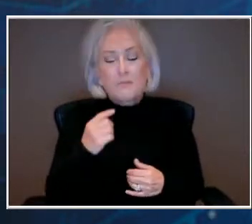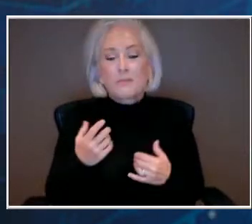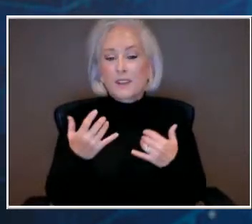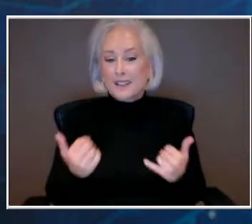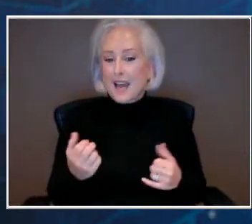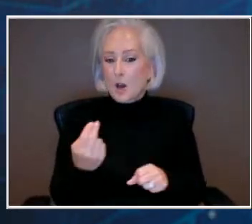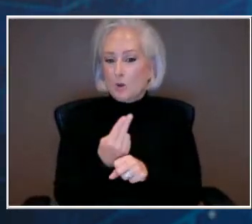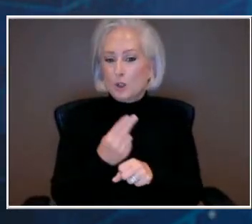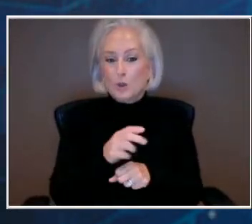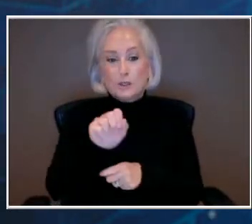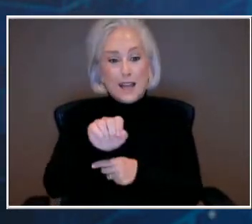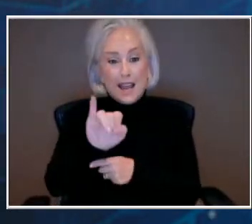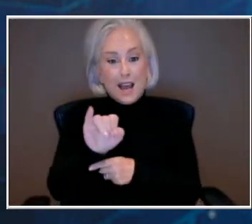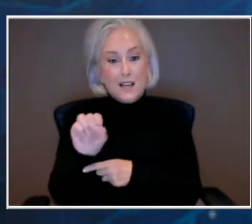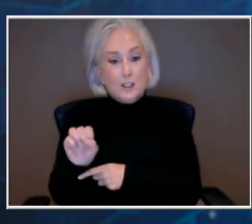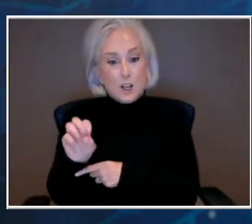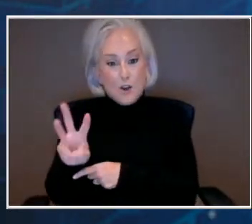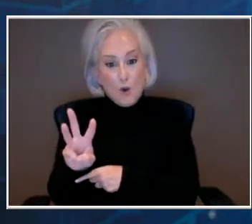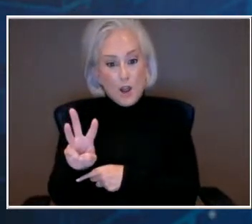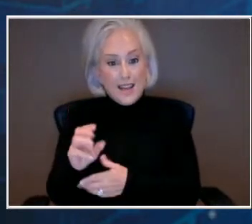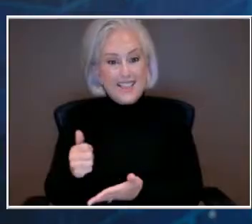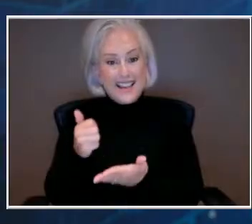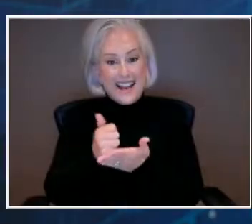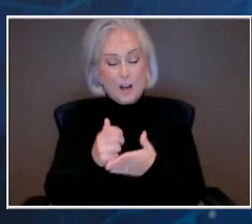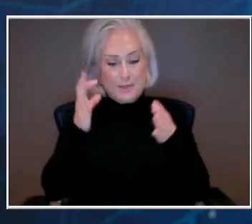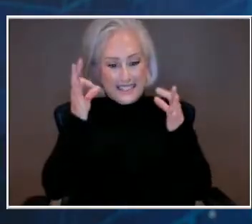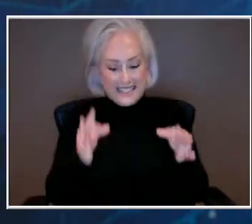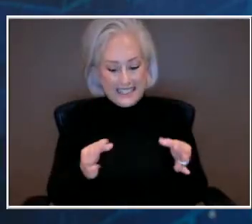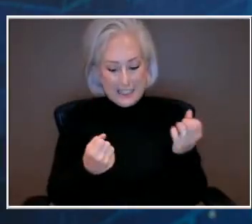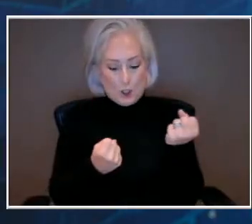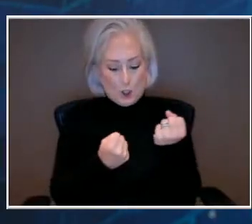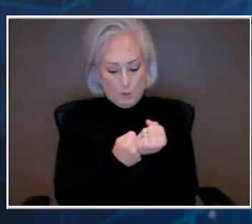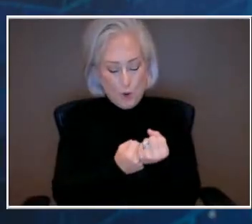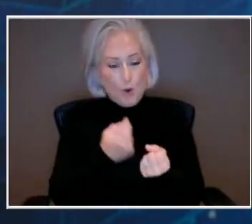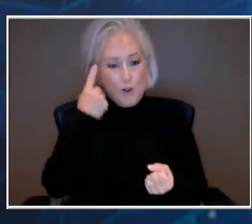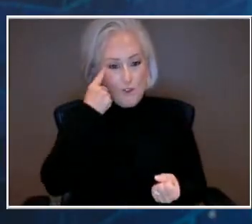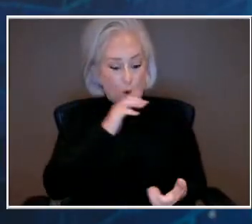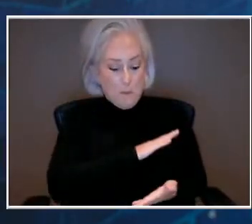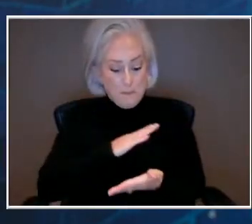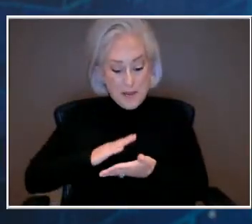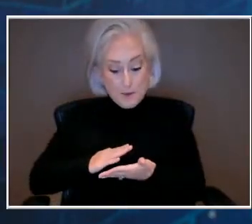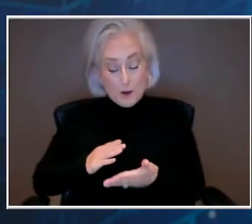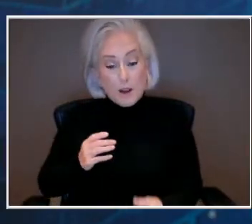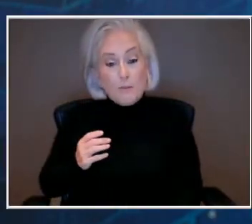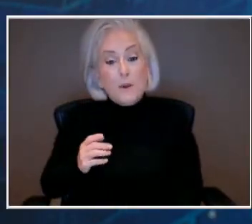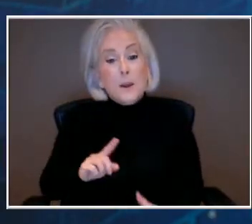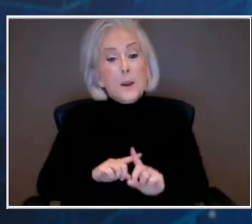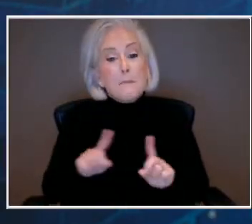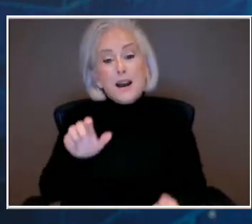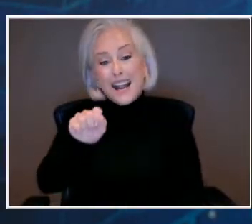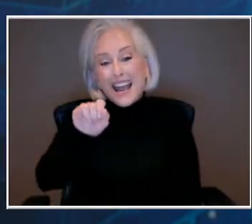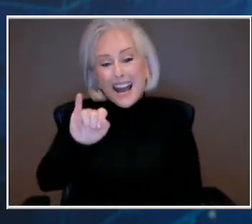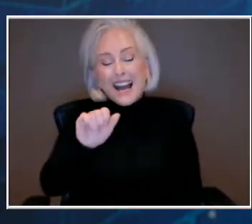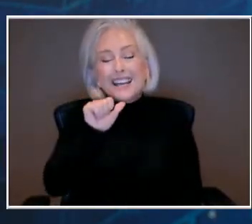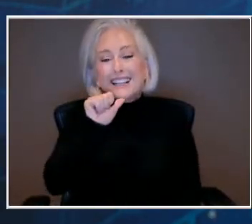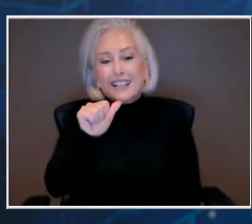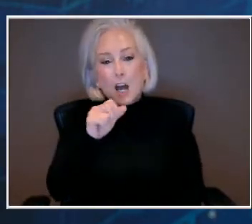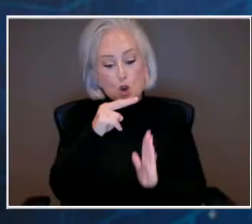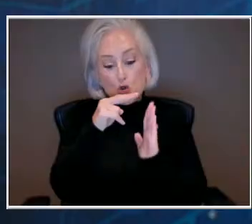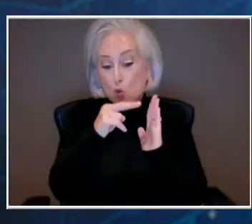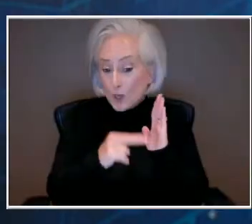that provides decision support for mammograms. However, the AI tool does not read the mammogram. The